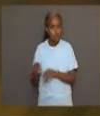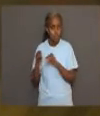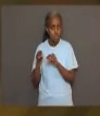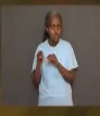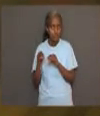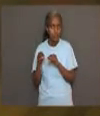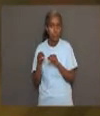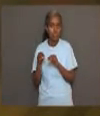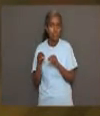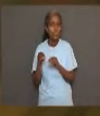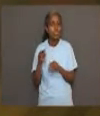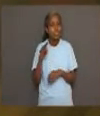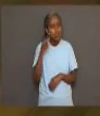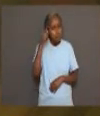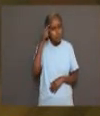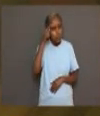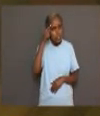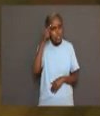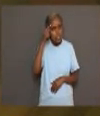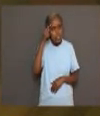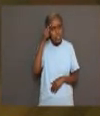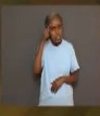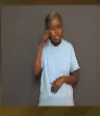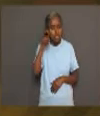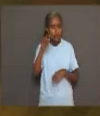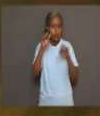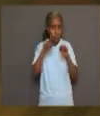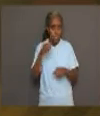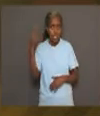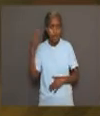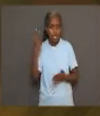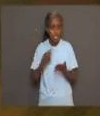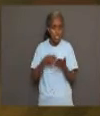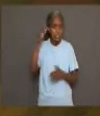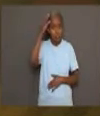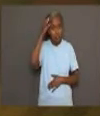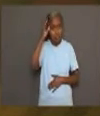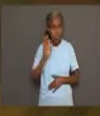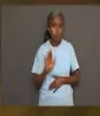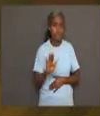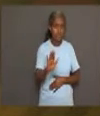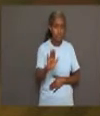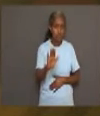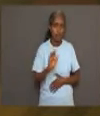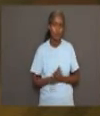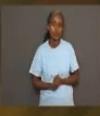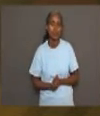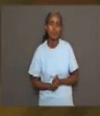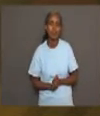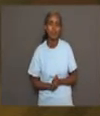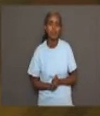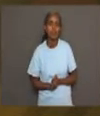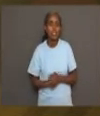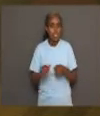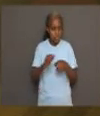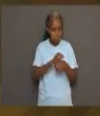Students, do you think you can apply these concepts yourselves? Let